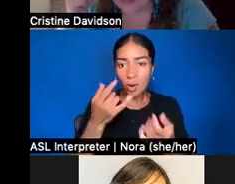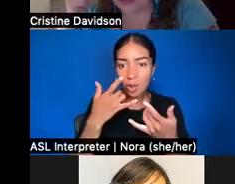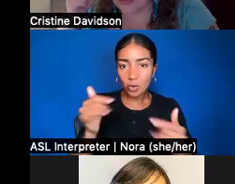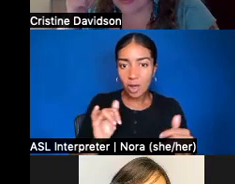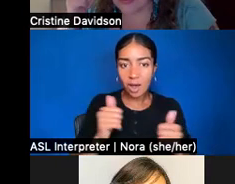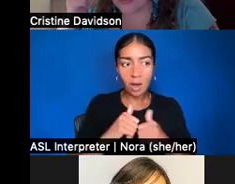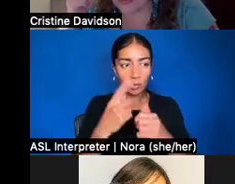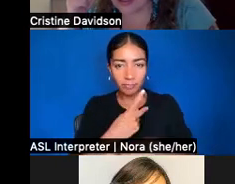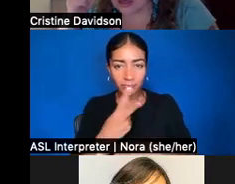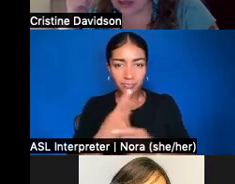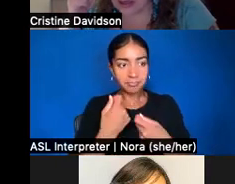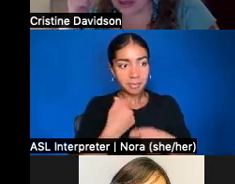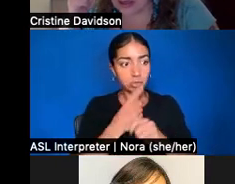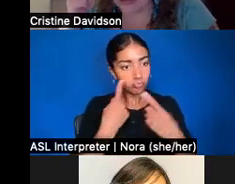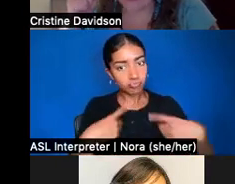And